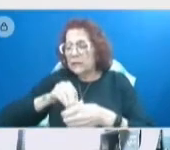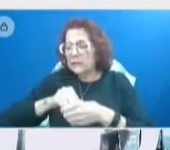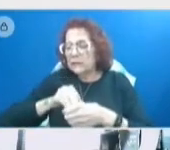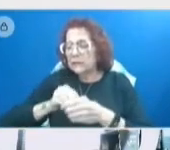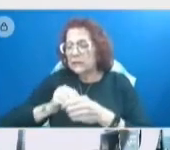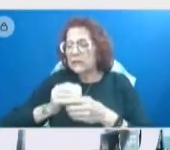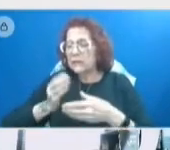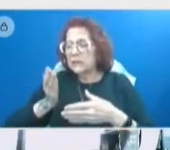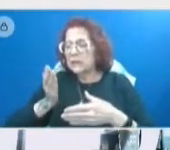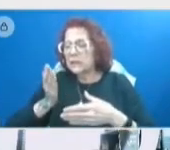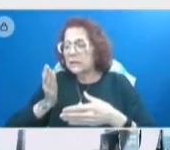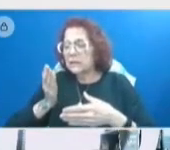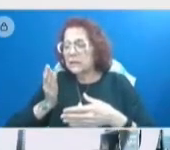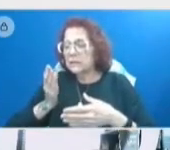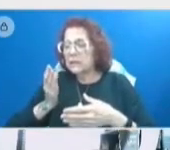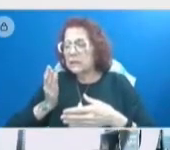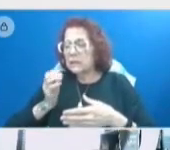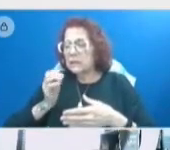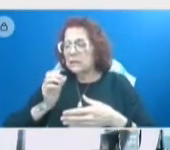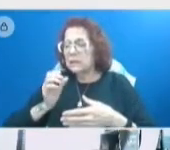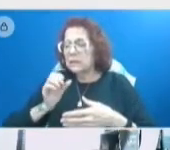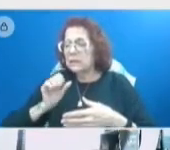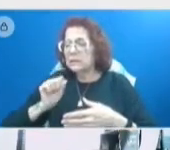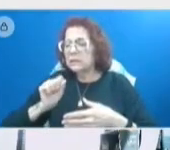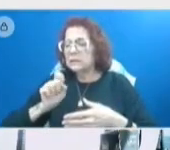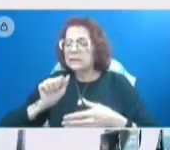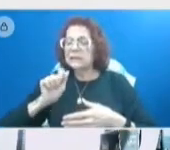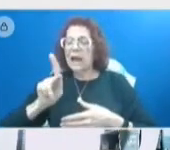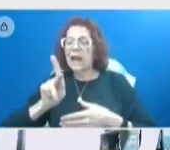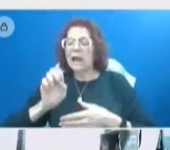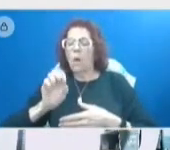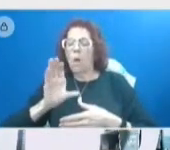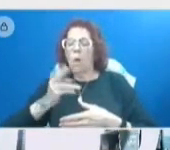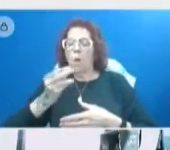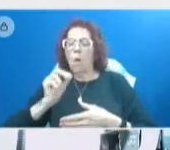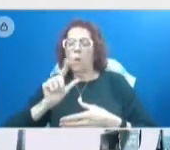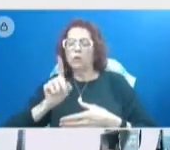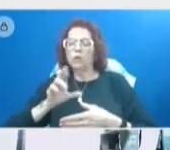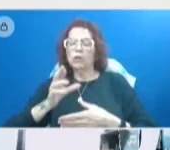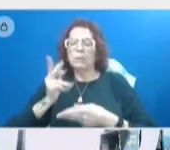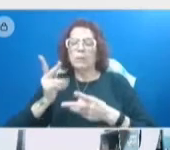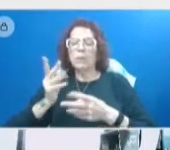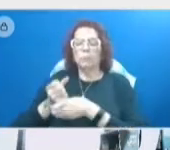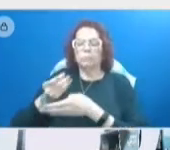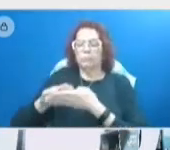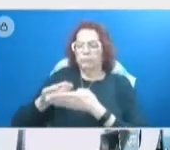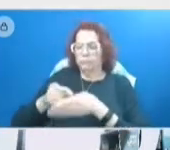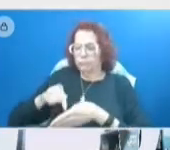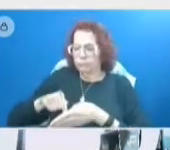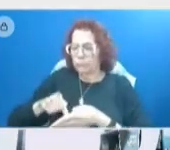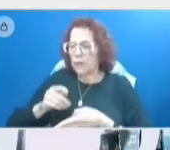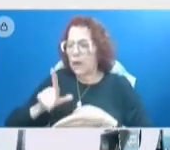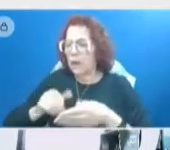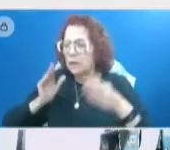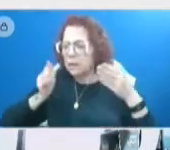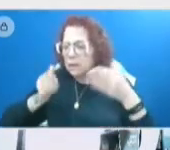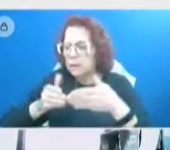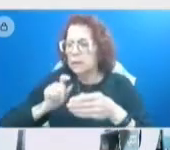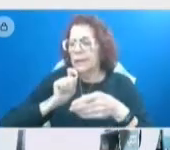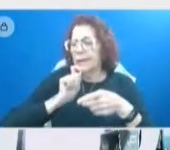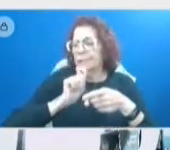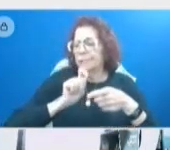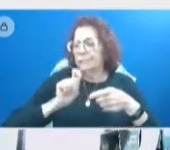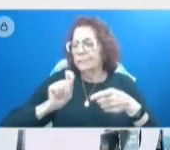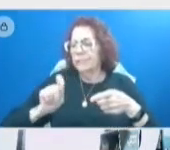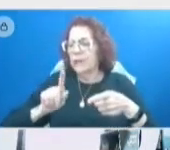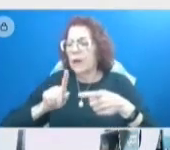outreach sessions to groups, as John mentioned, the Reinvent Albany and the New York Press Service. We've also